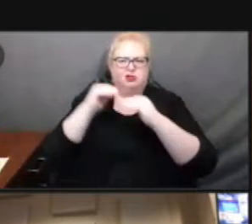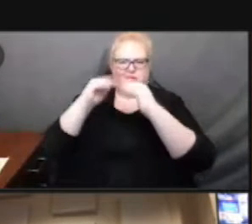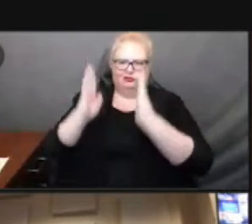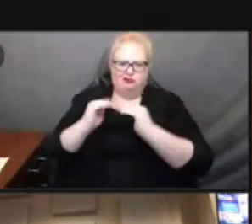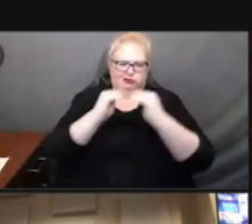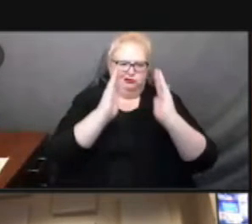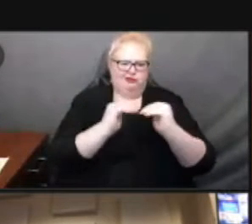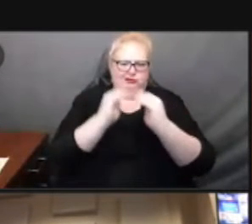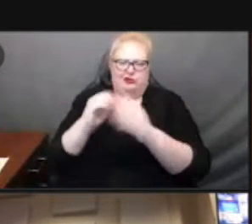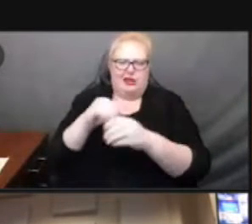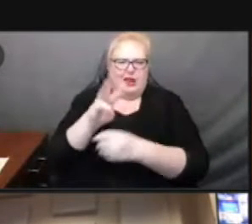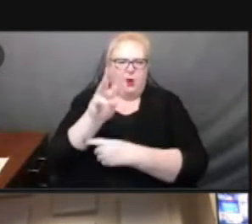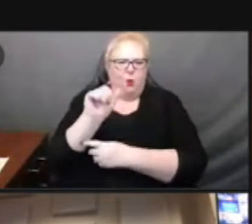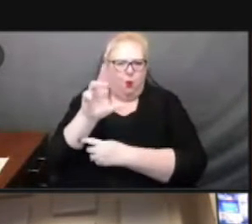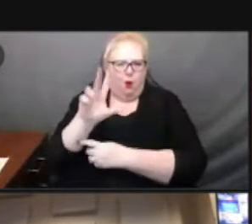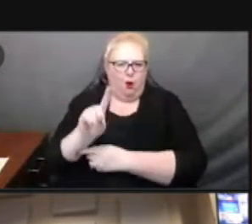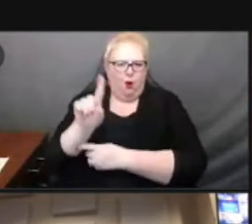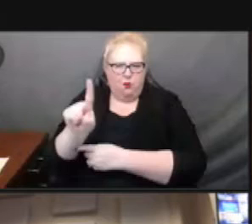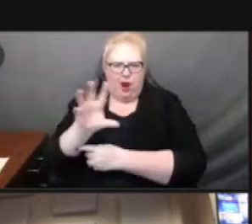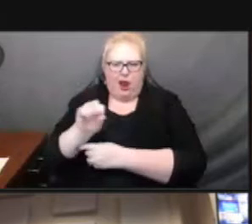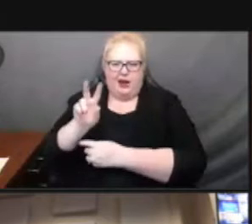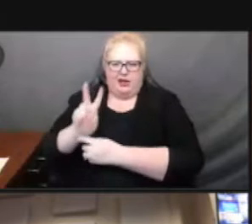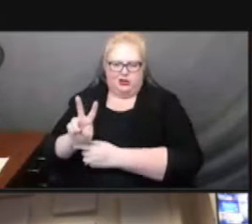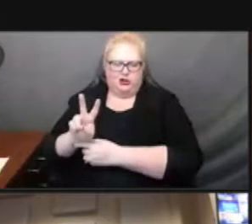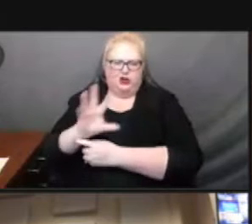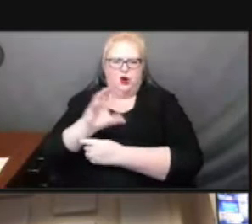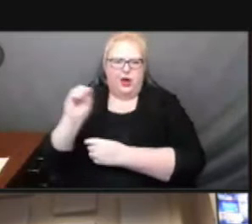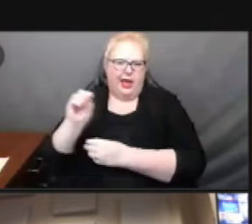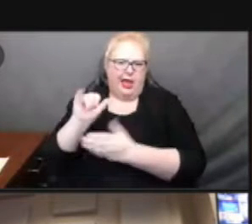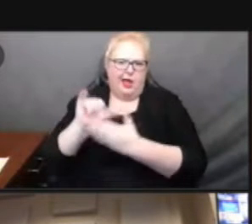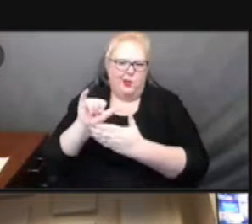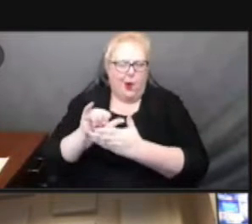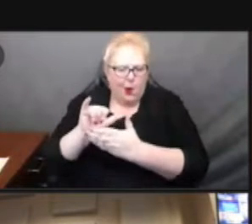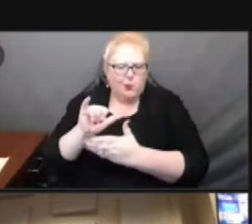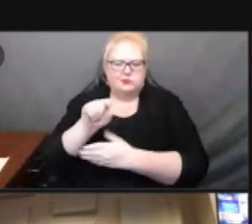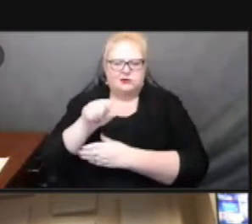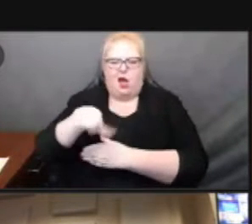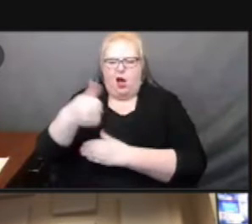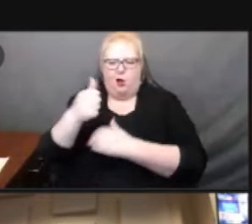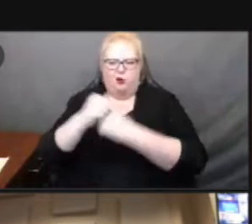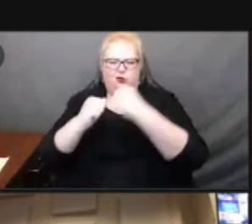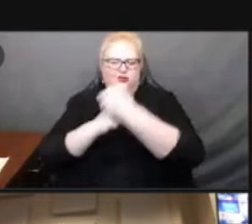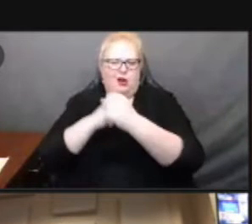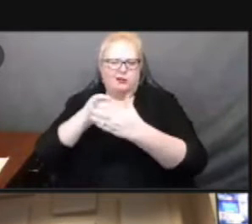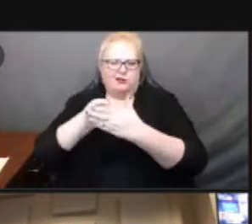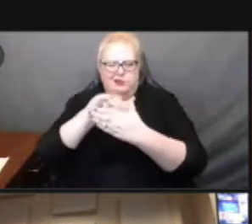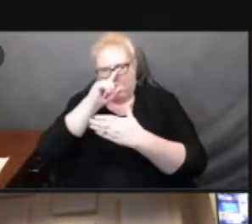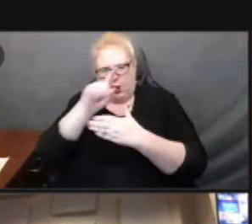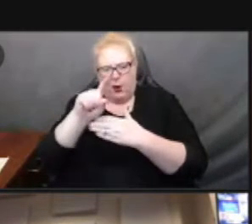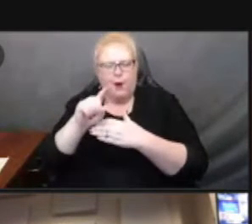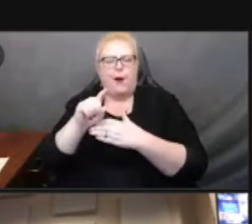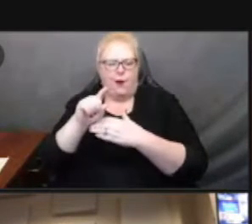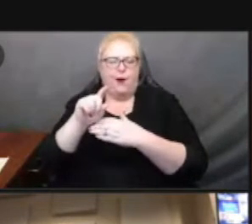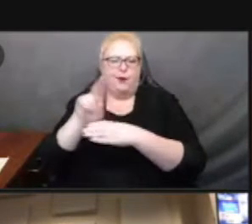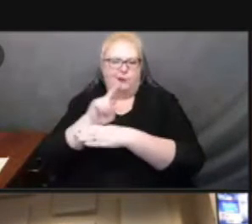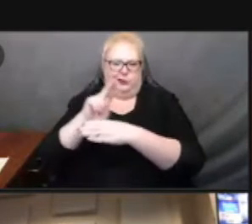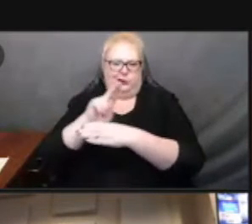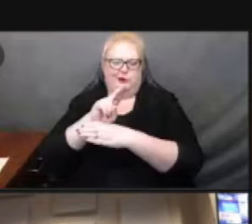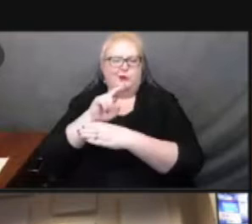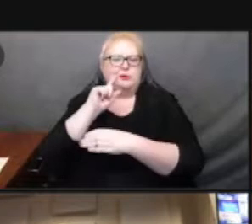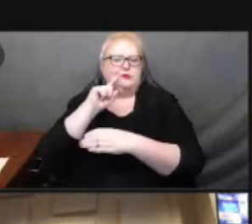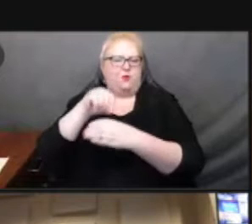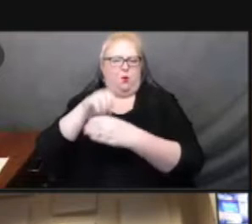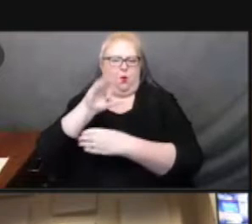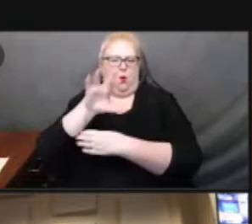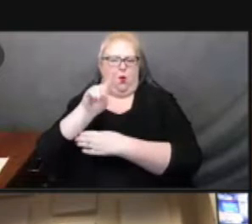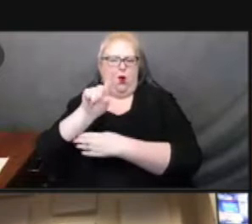and UV structures in Wards 1 and 2. And I don't remember, I think Joan had asked Bruce for some information